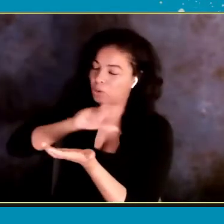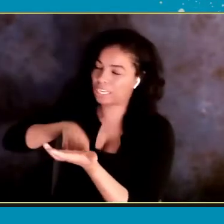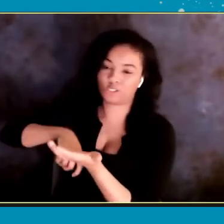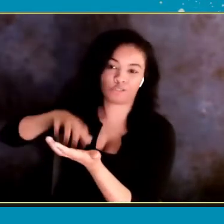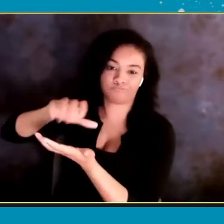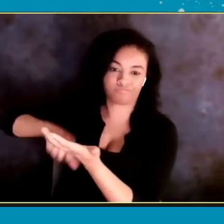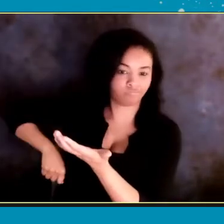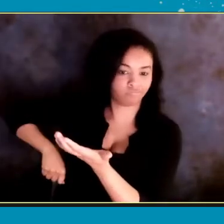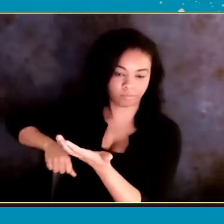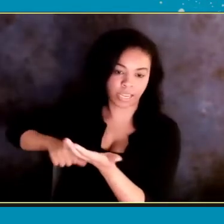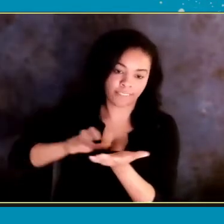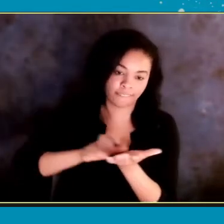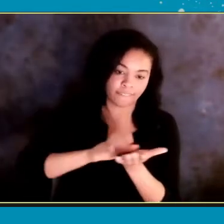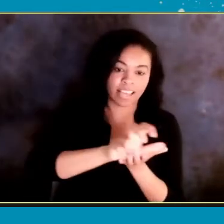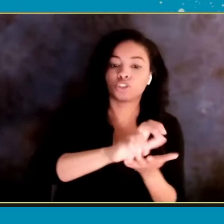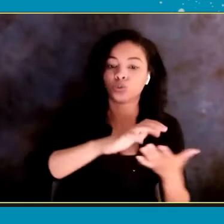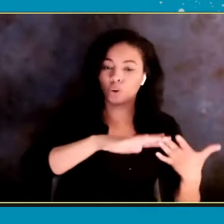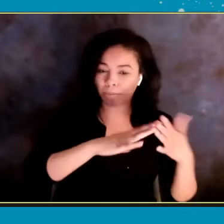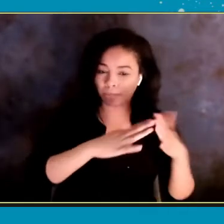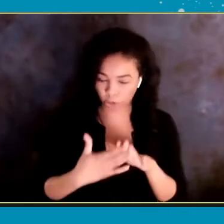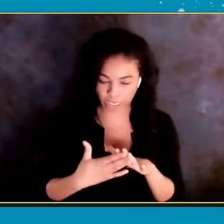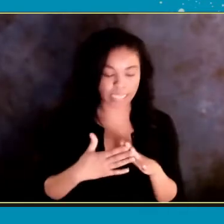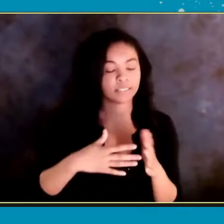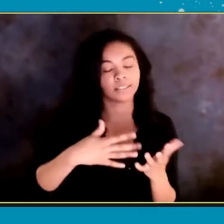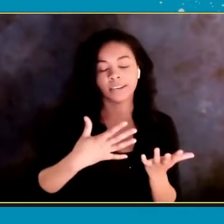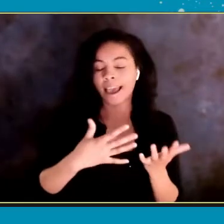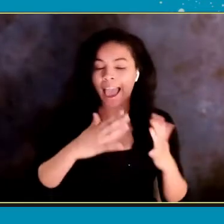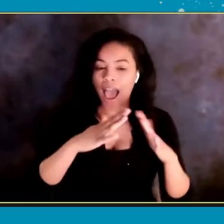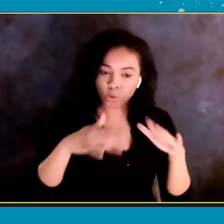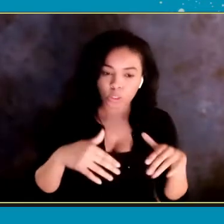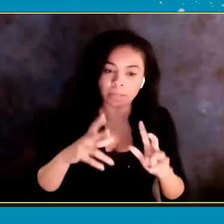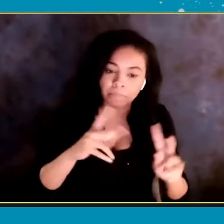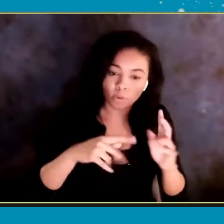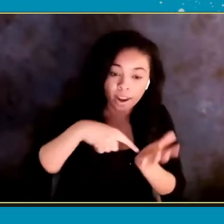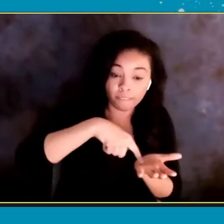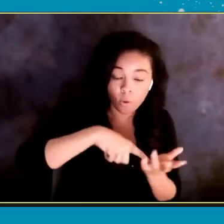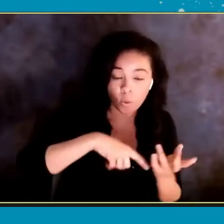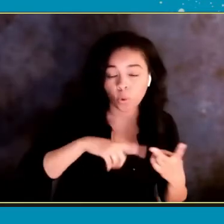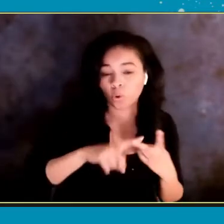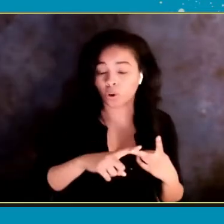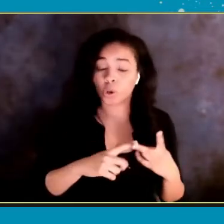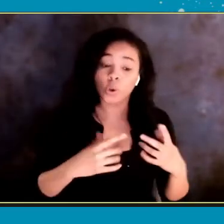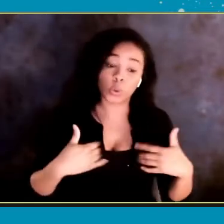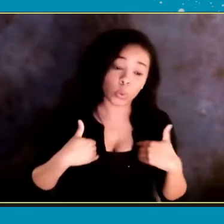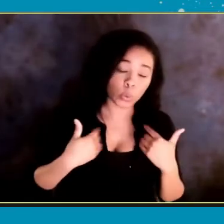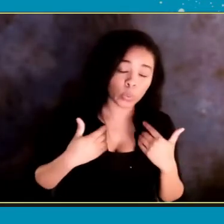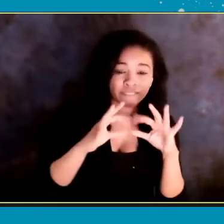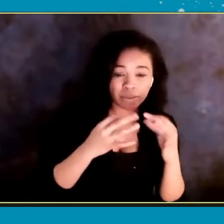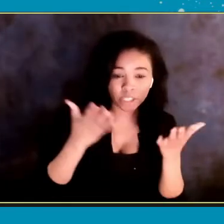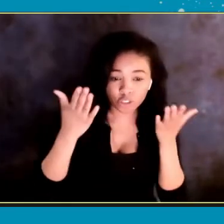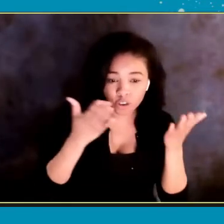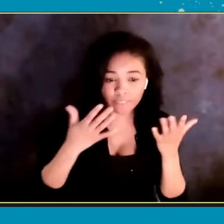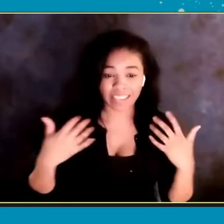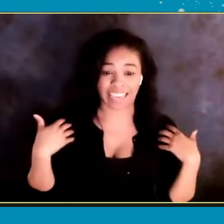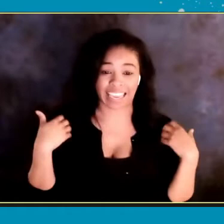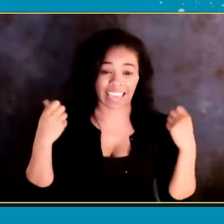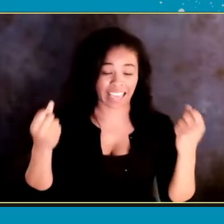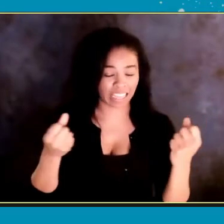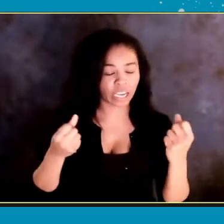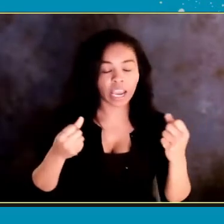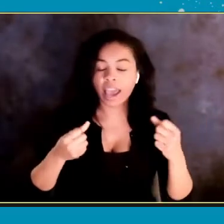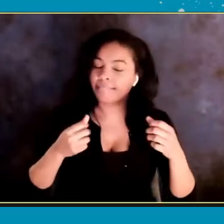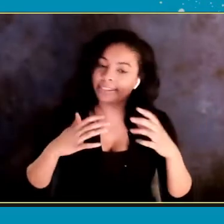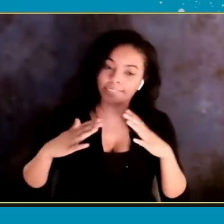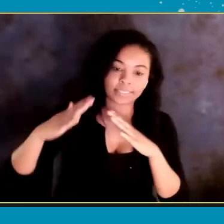affordable housing, youth and family services, healing, healthcare, and world-class education and